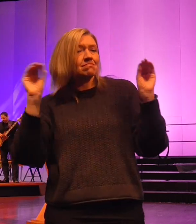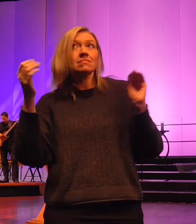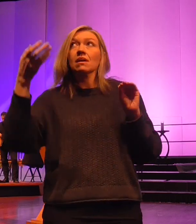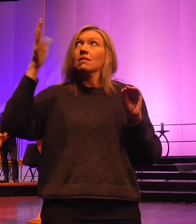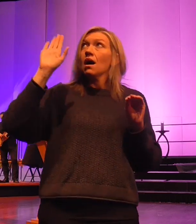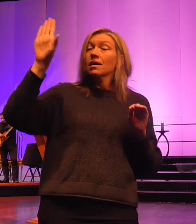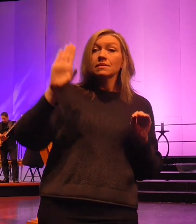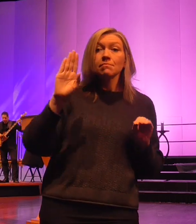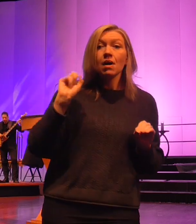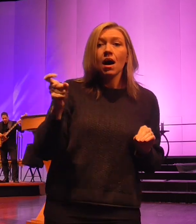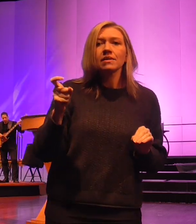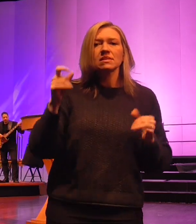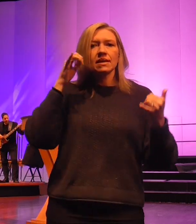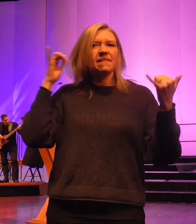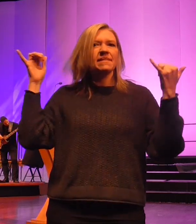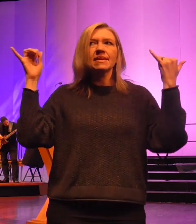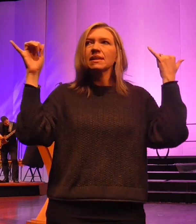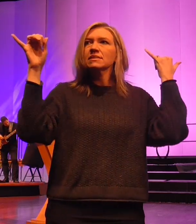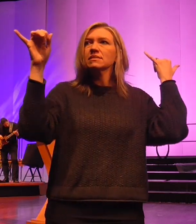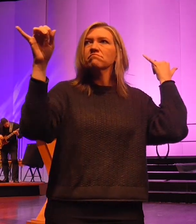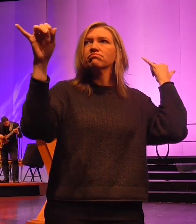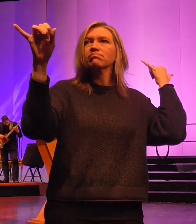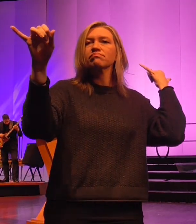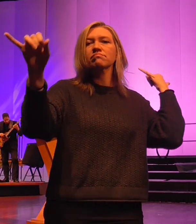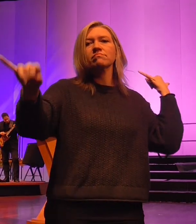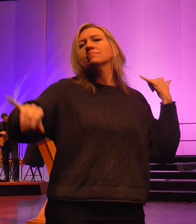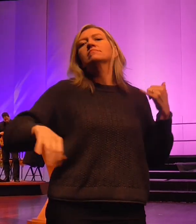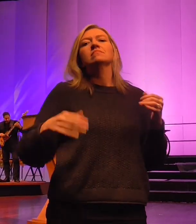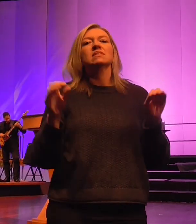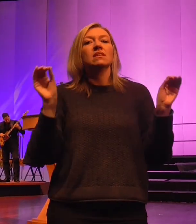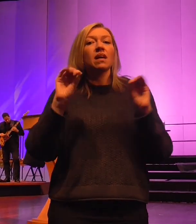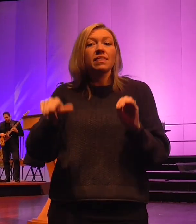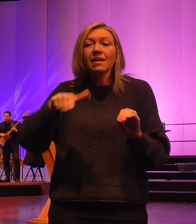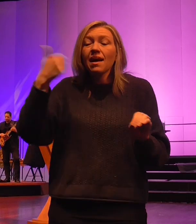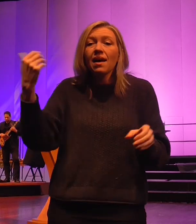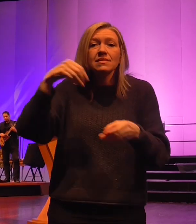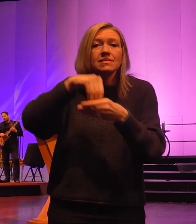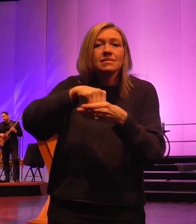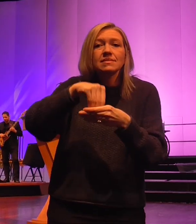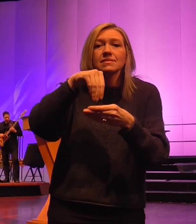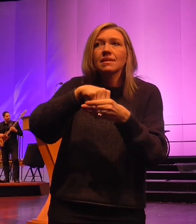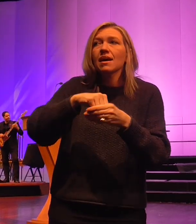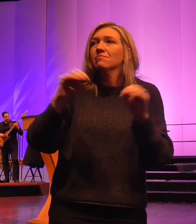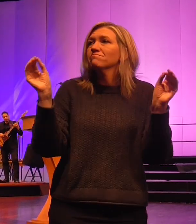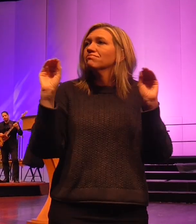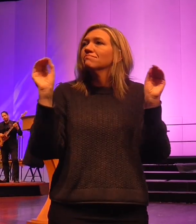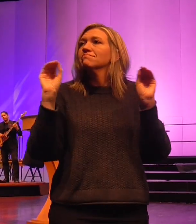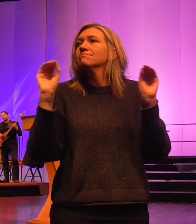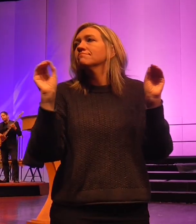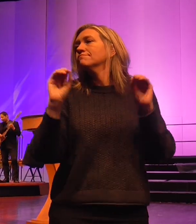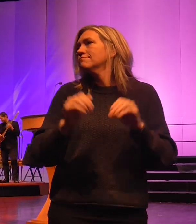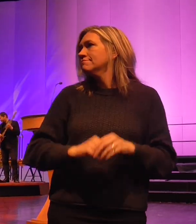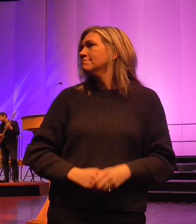is infinite. Got nothing else inside.